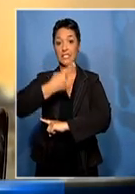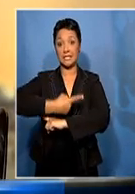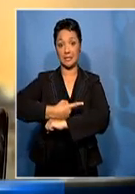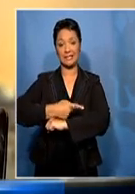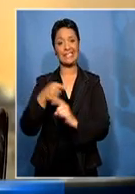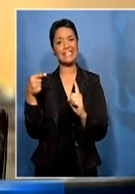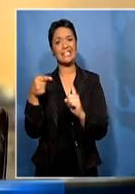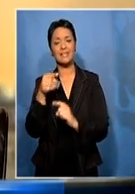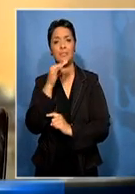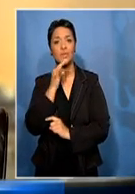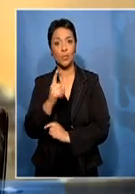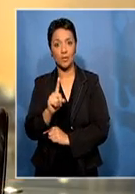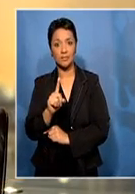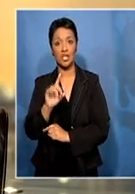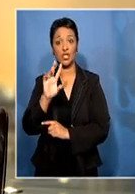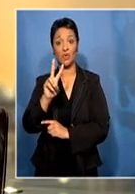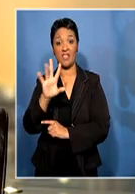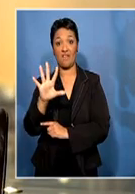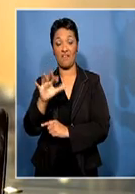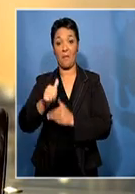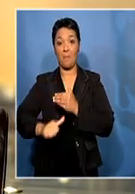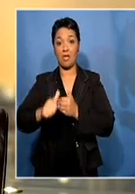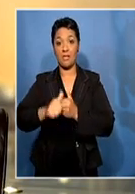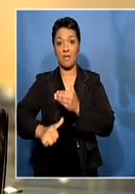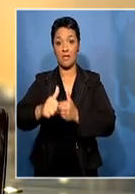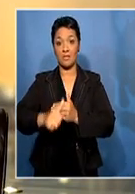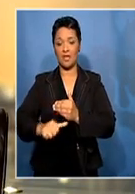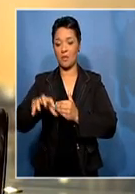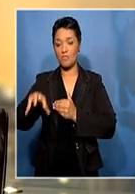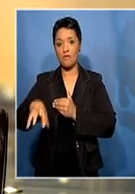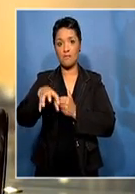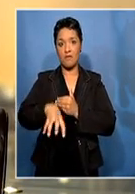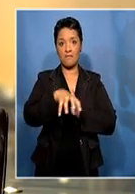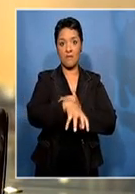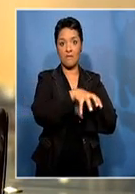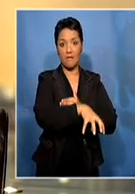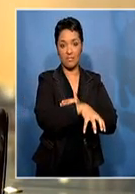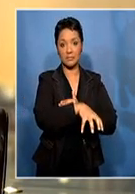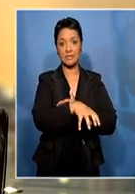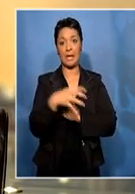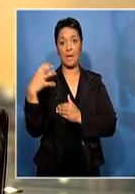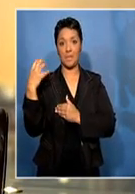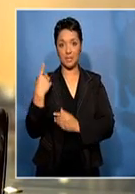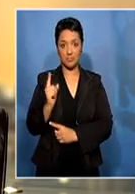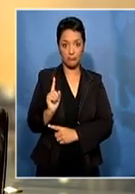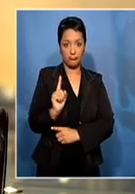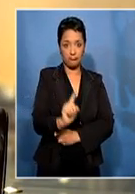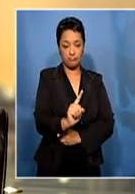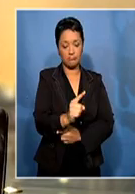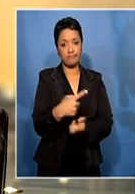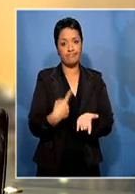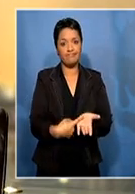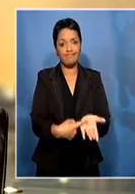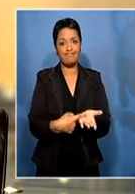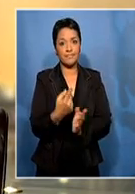month, there's a campaign in different provinces where the minister discusses issues of